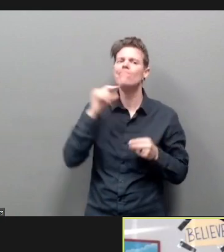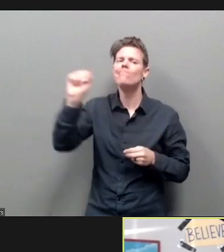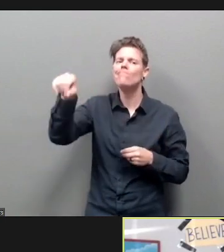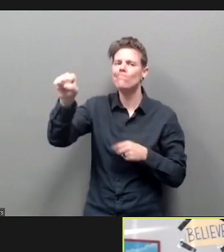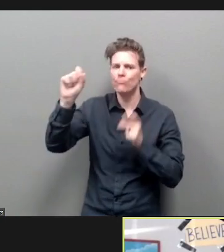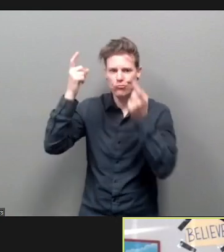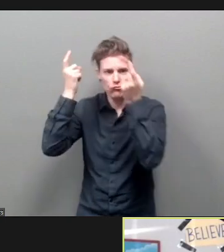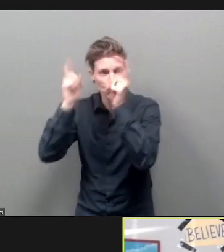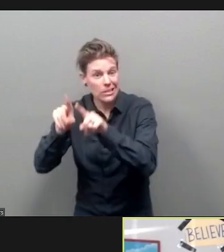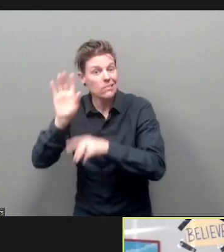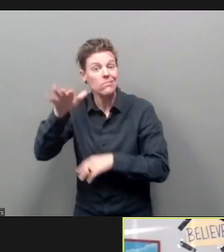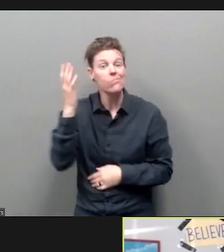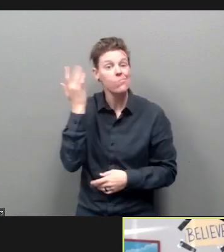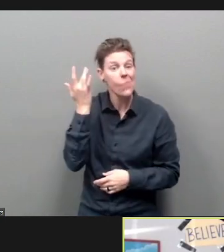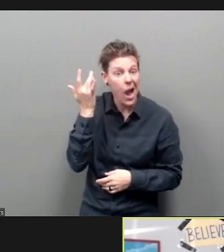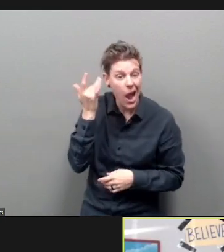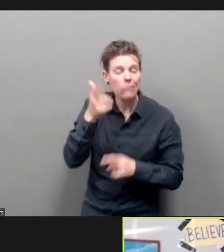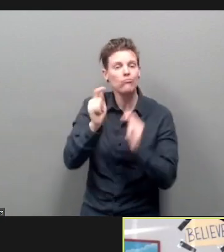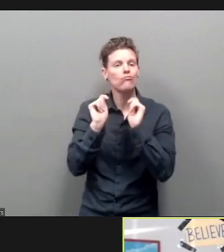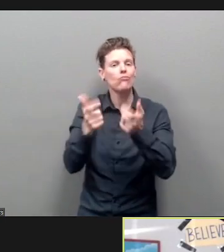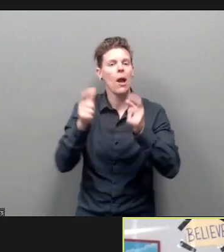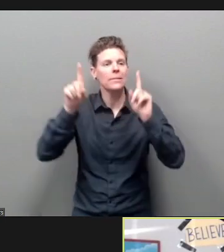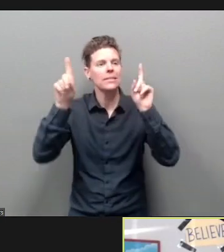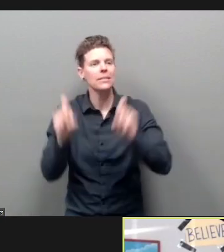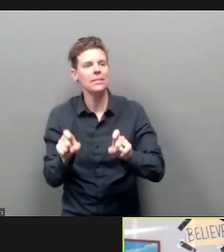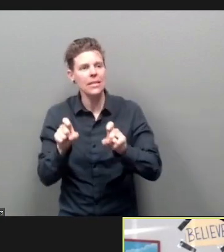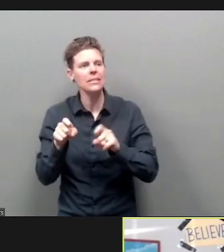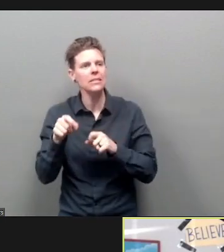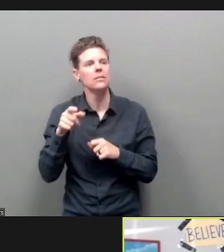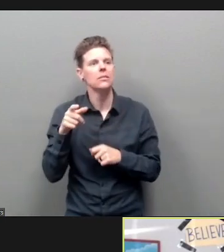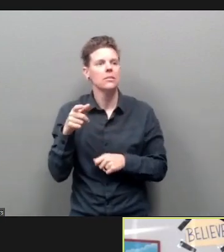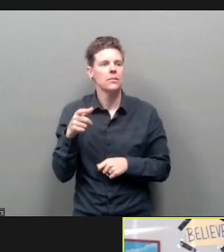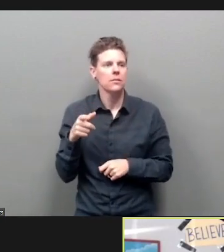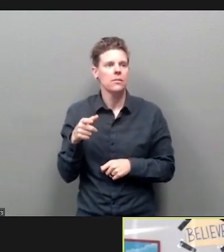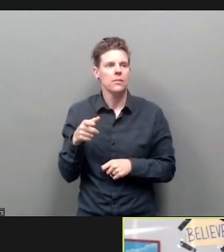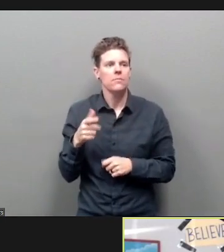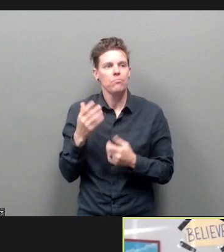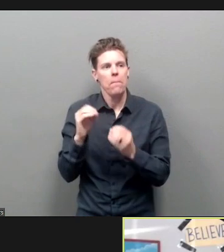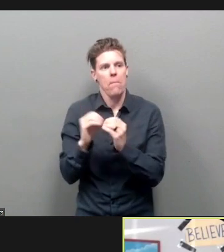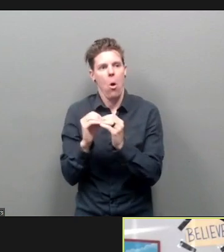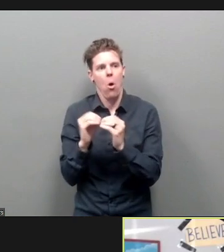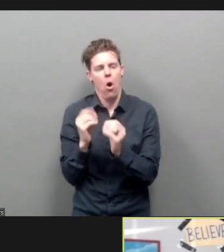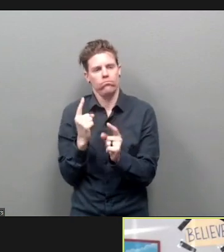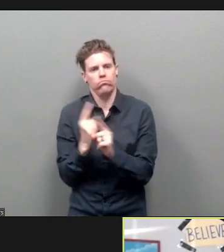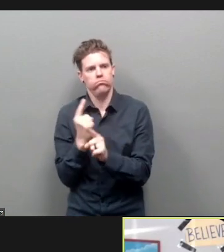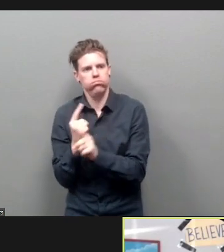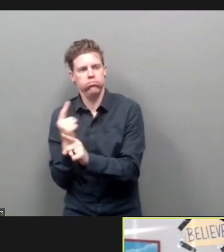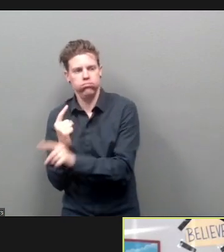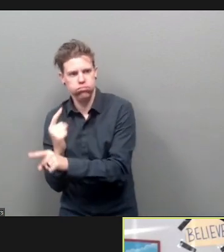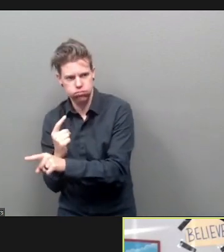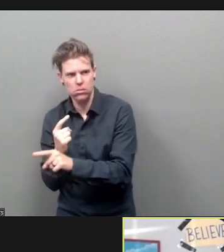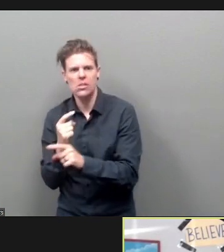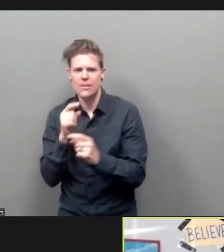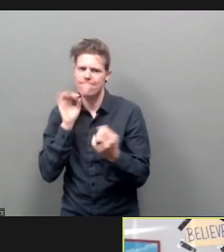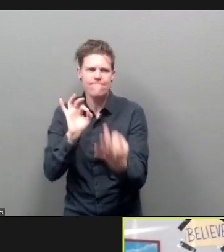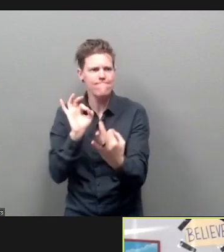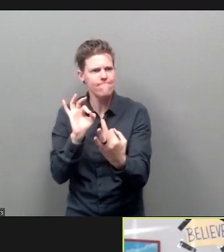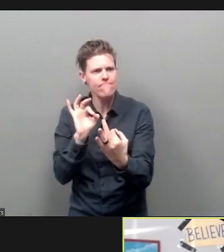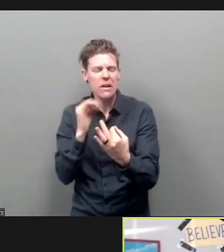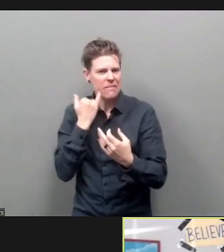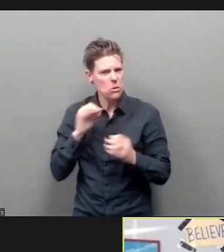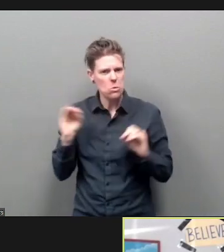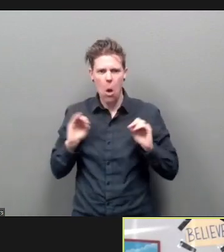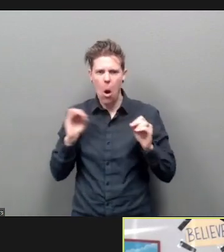you do get a negative, then a few days later, if you have more symptoms, it can pick up that test as